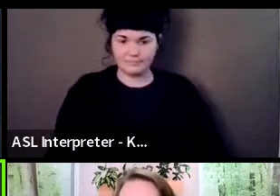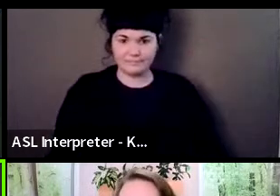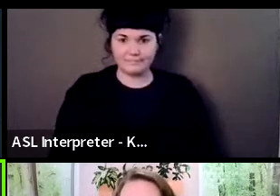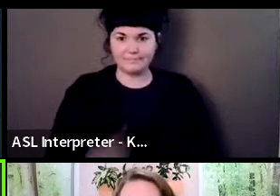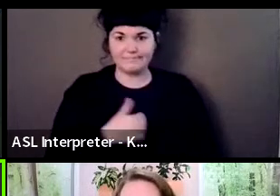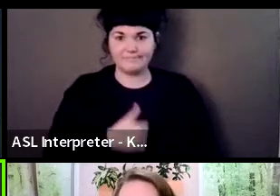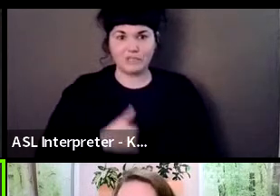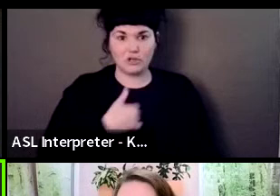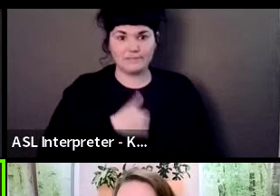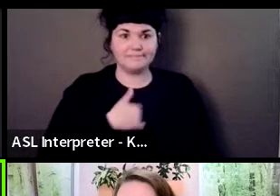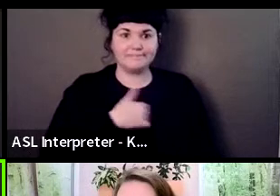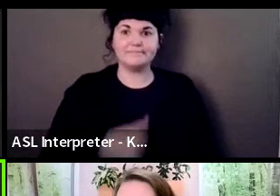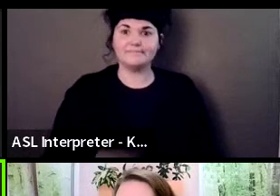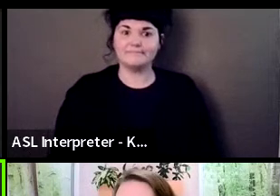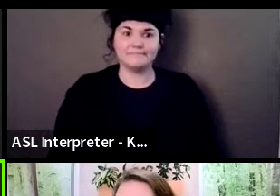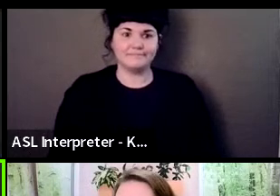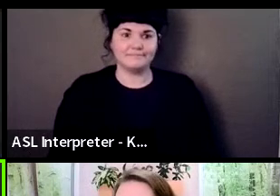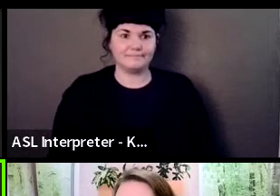Sorry.